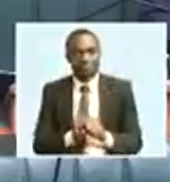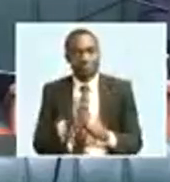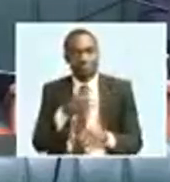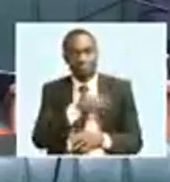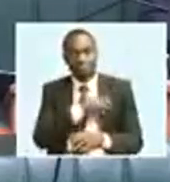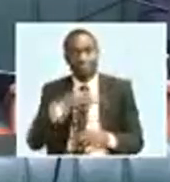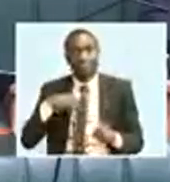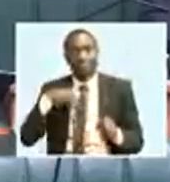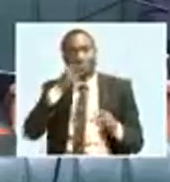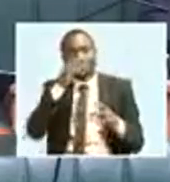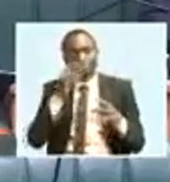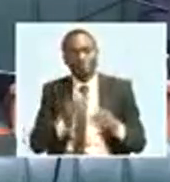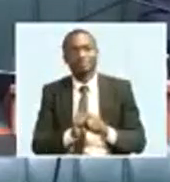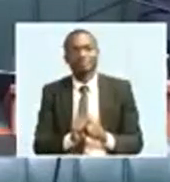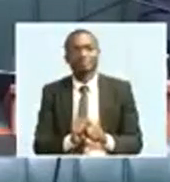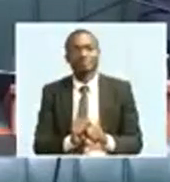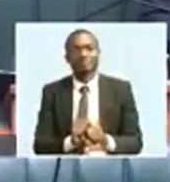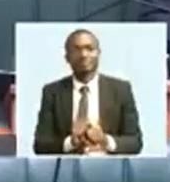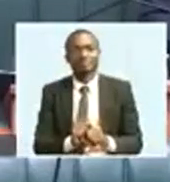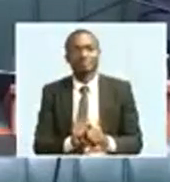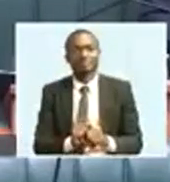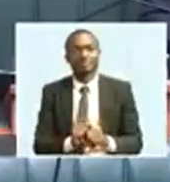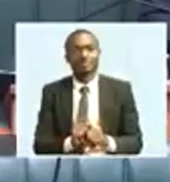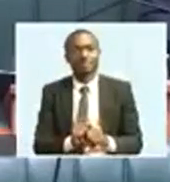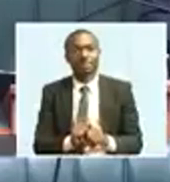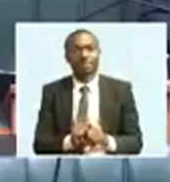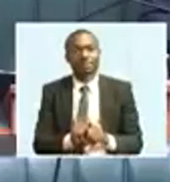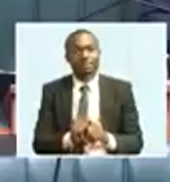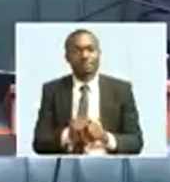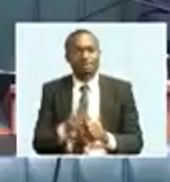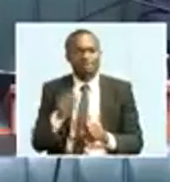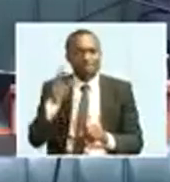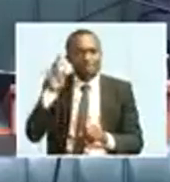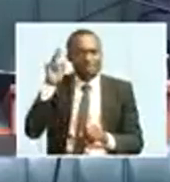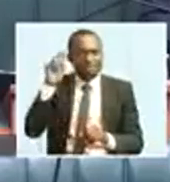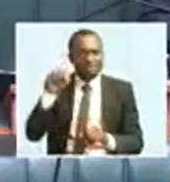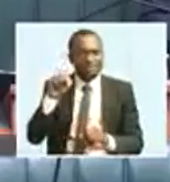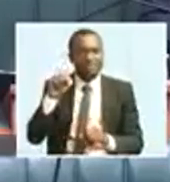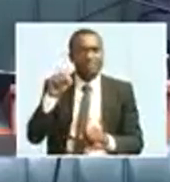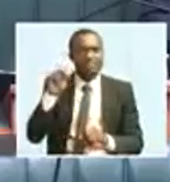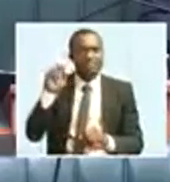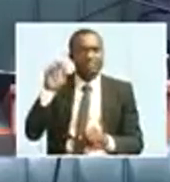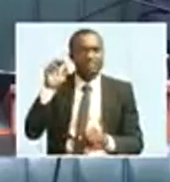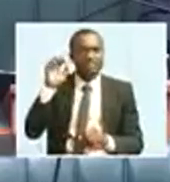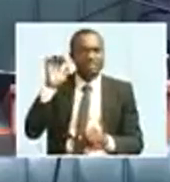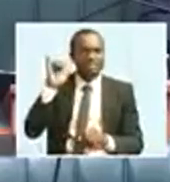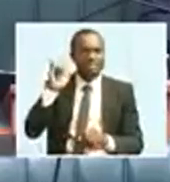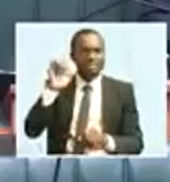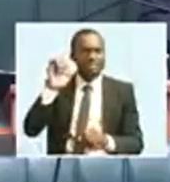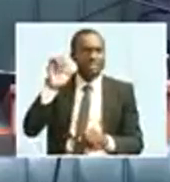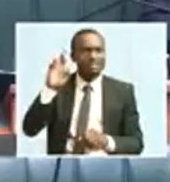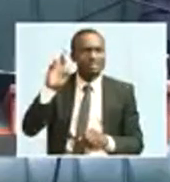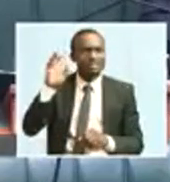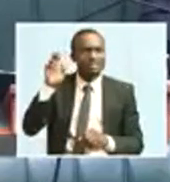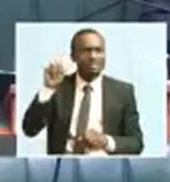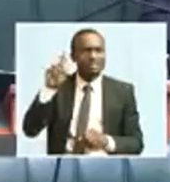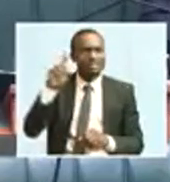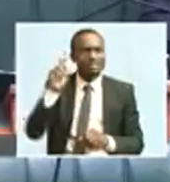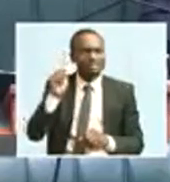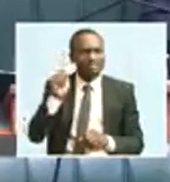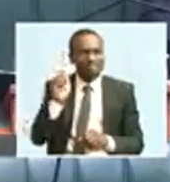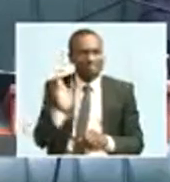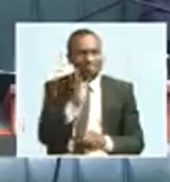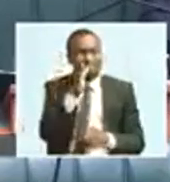Madam Speaker, Wesley Nyarenda Secondary School is in my